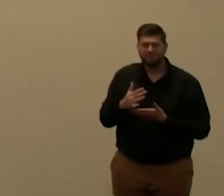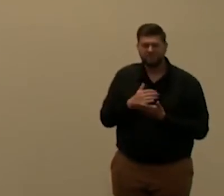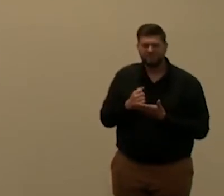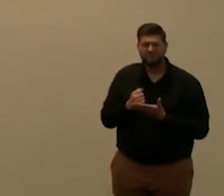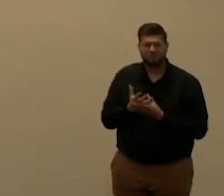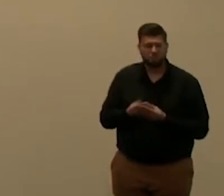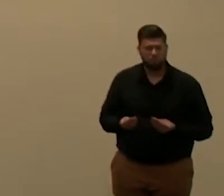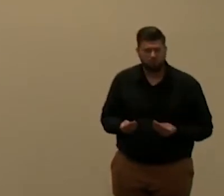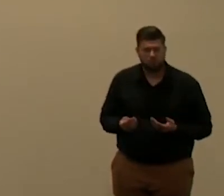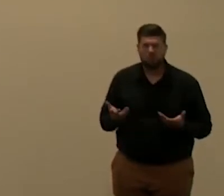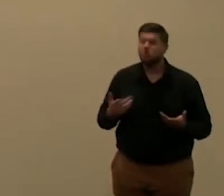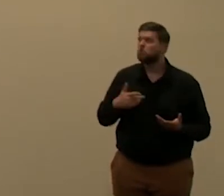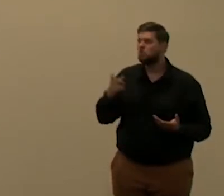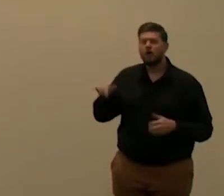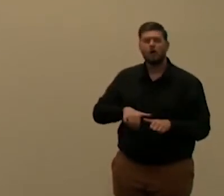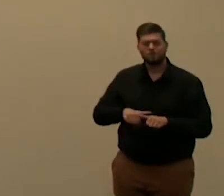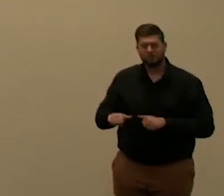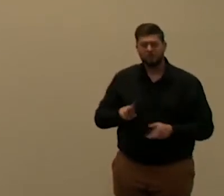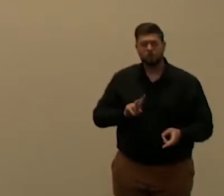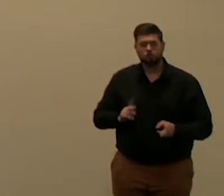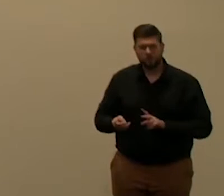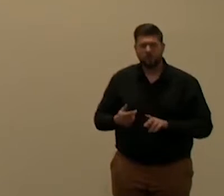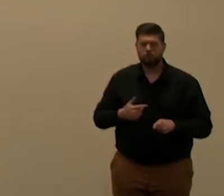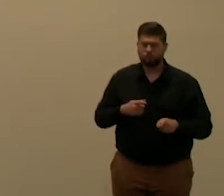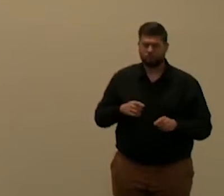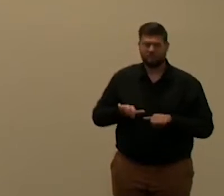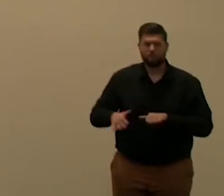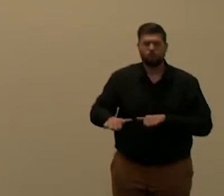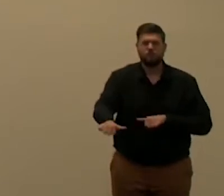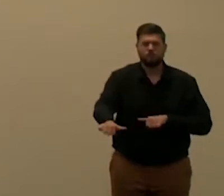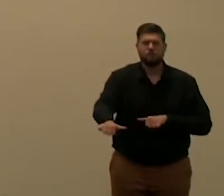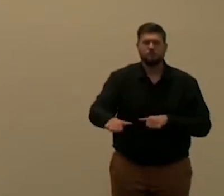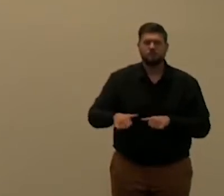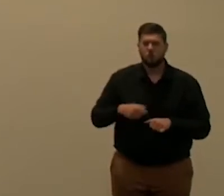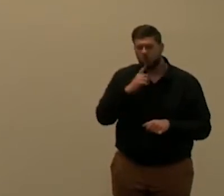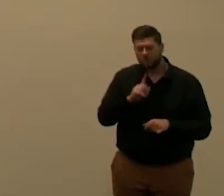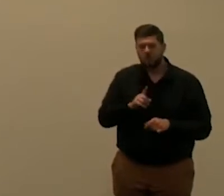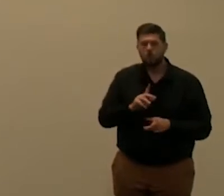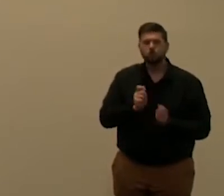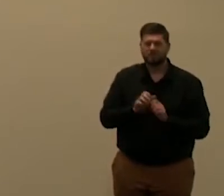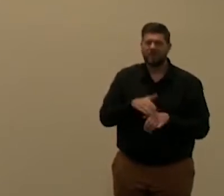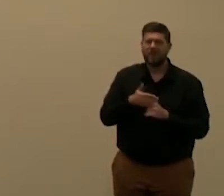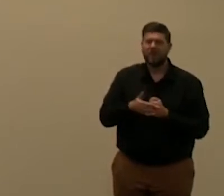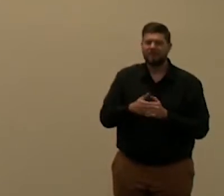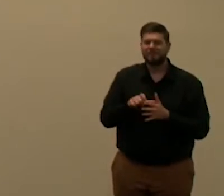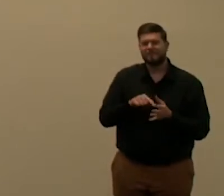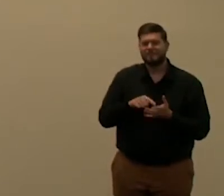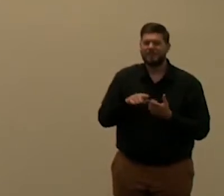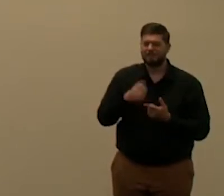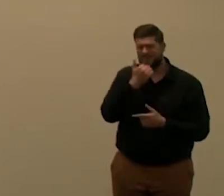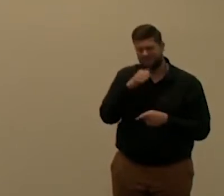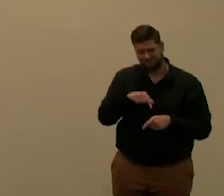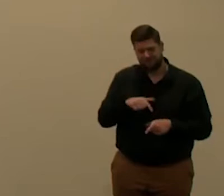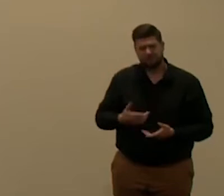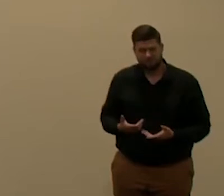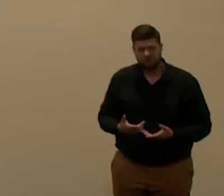there, change the meeting series, and just set the end date to the last meeting that you had, so that you still have the chat, if that's important, if